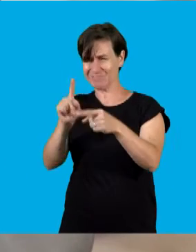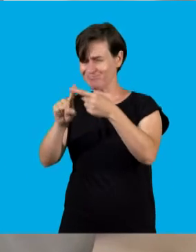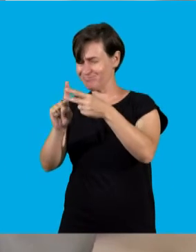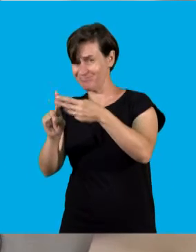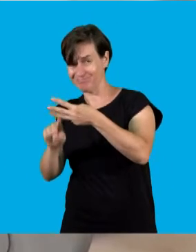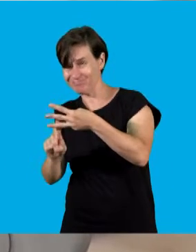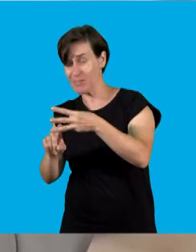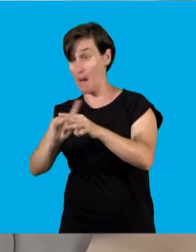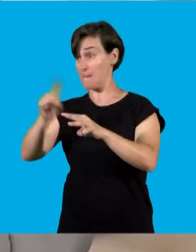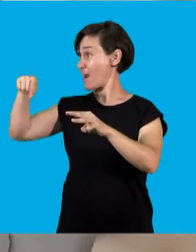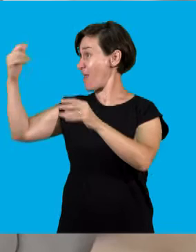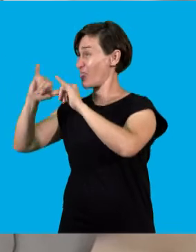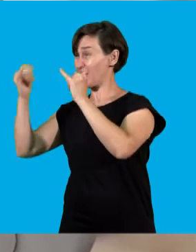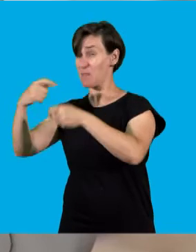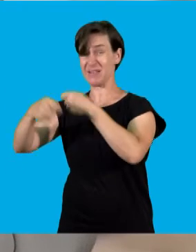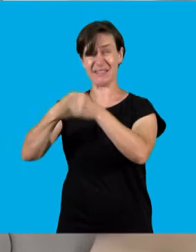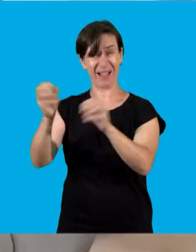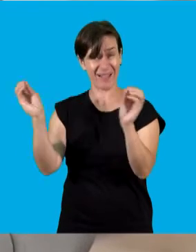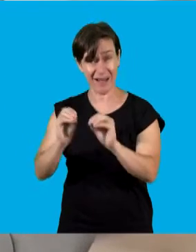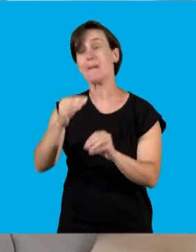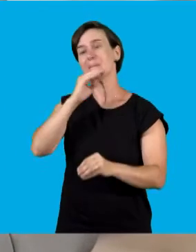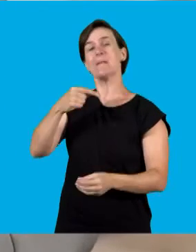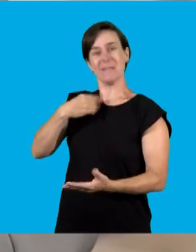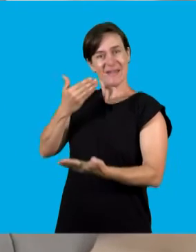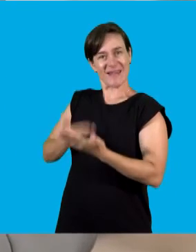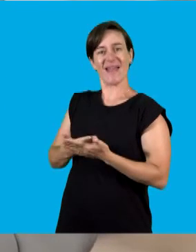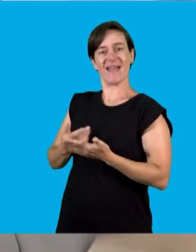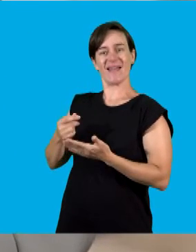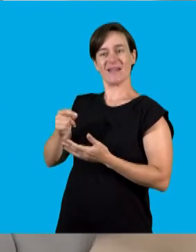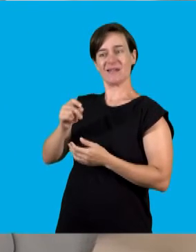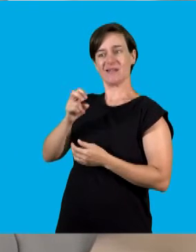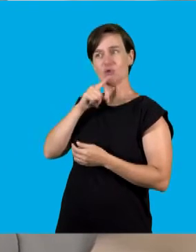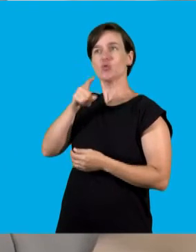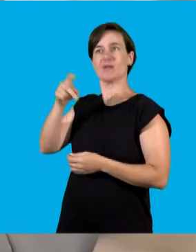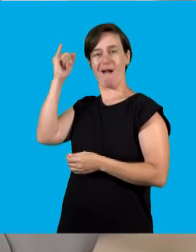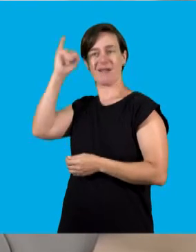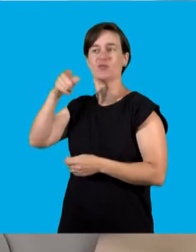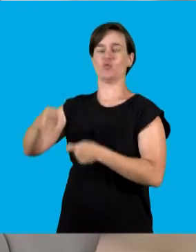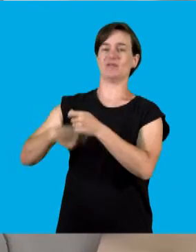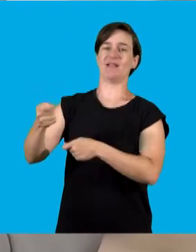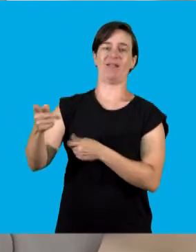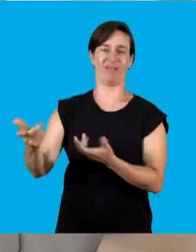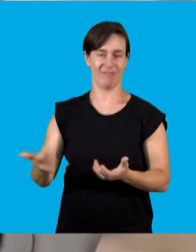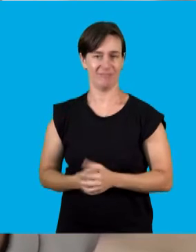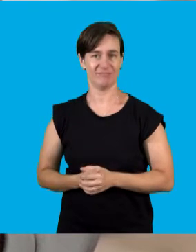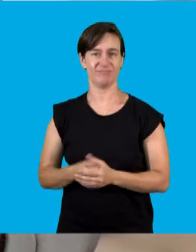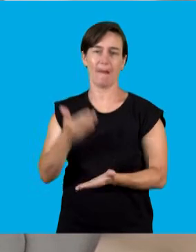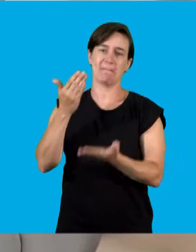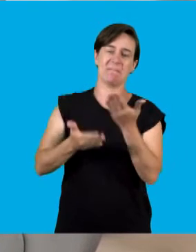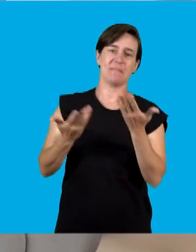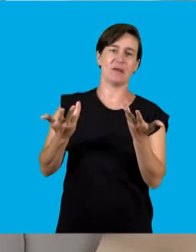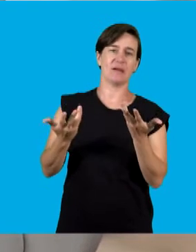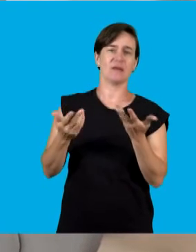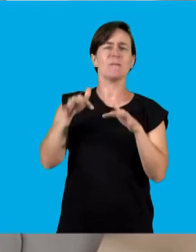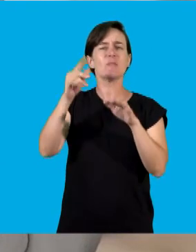for me. That's where I enter as a business person to say, let us close this gap. How are we going to close it? When people were seeing